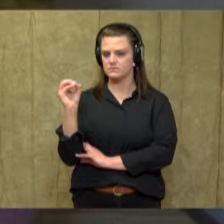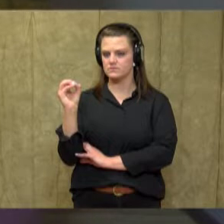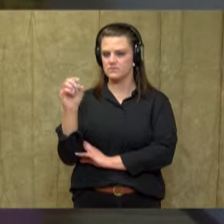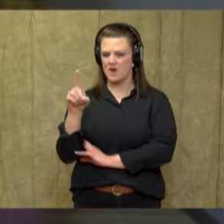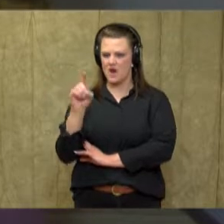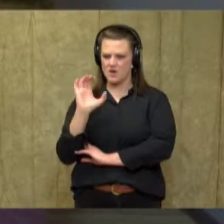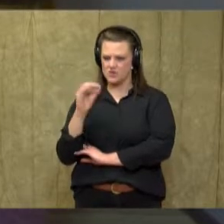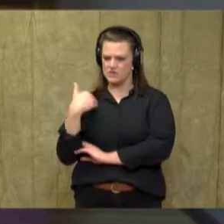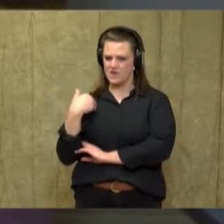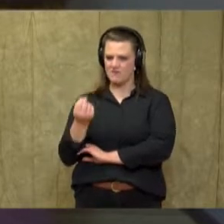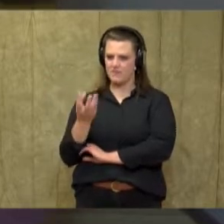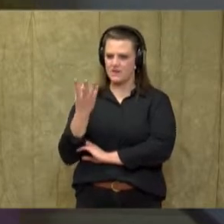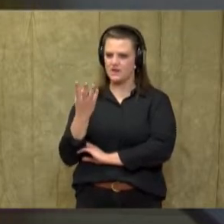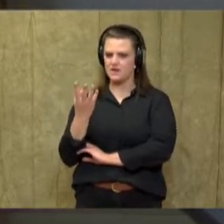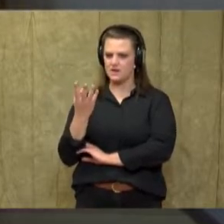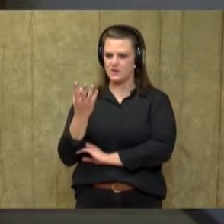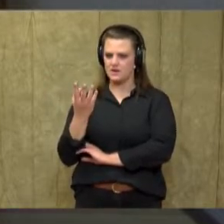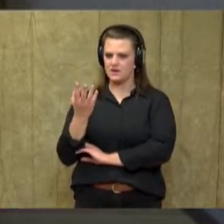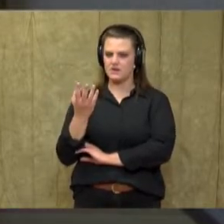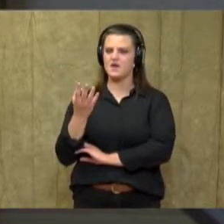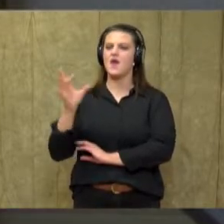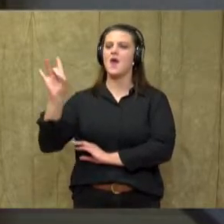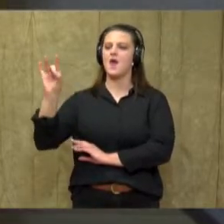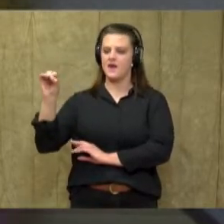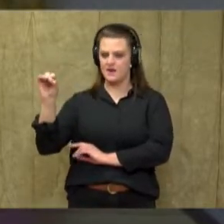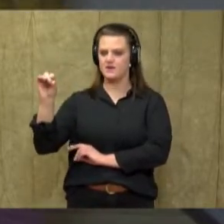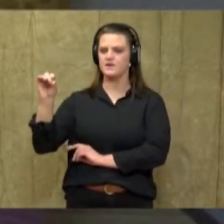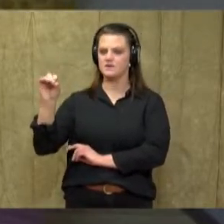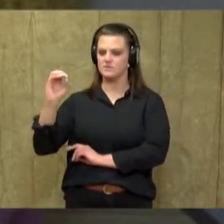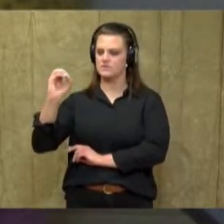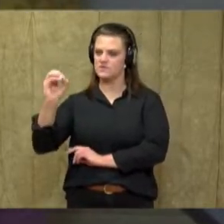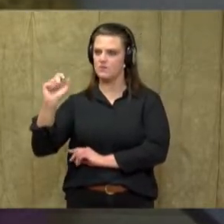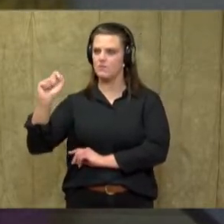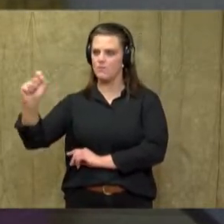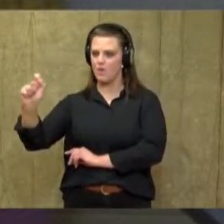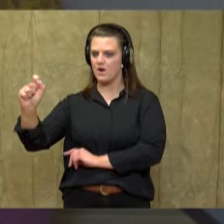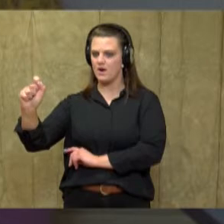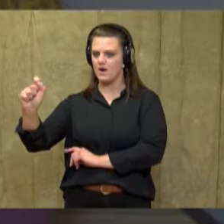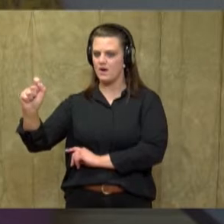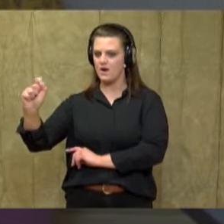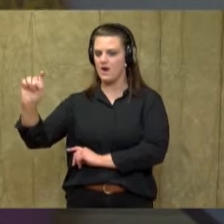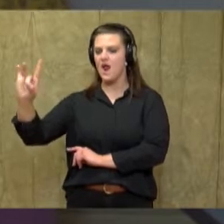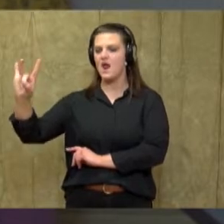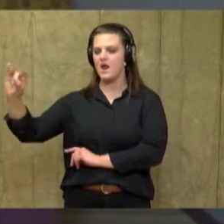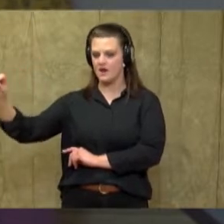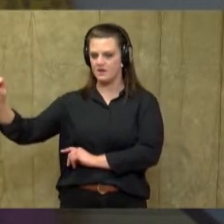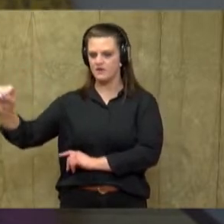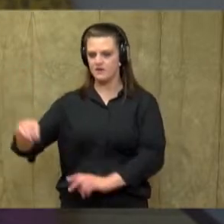many hundredths do I have? 80 hundredths. So I would write